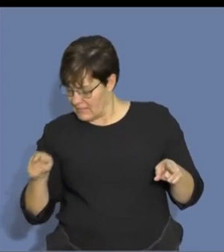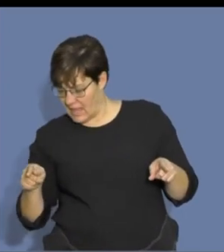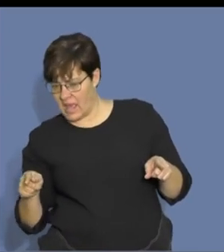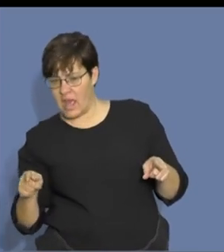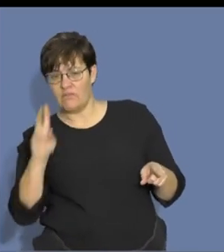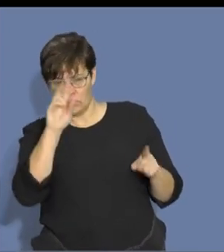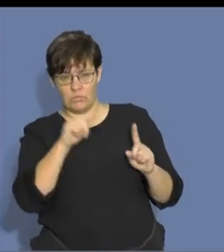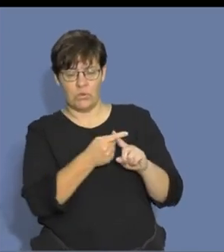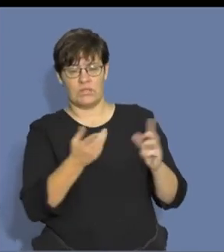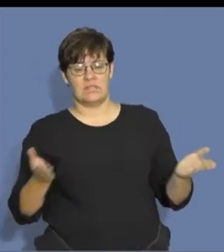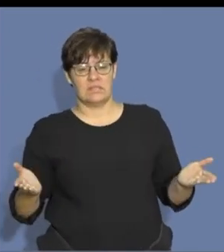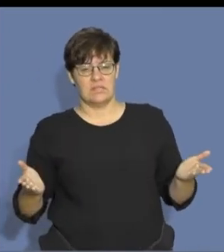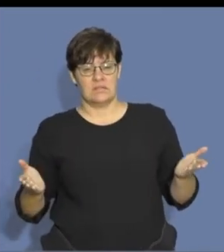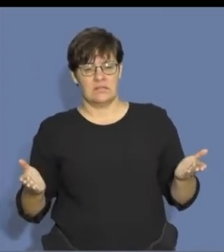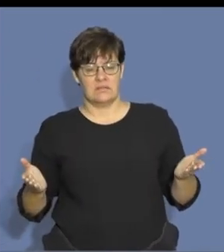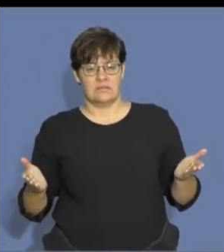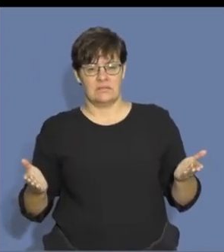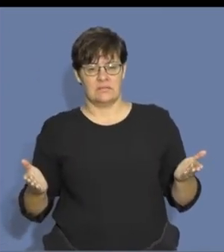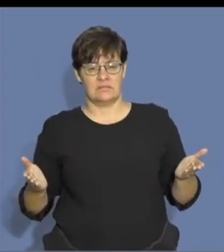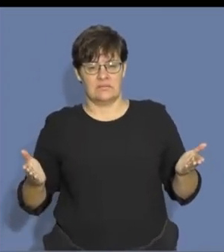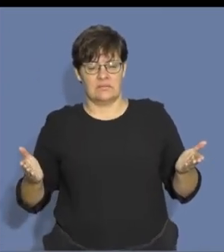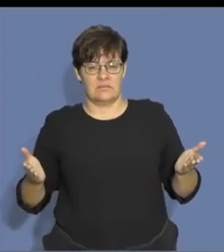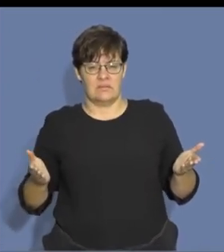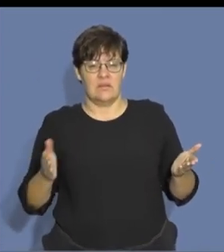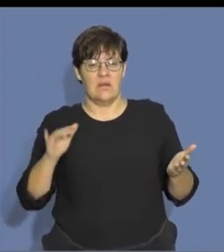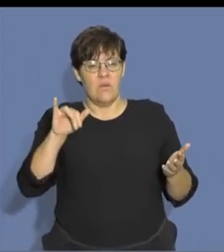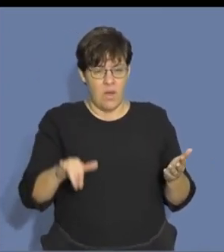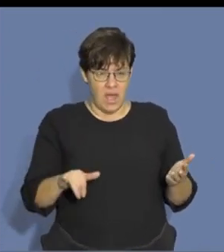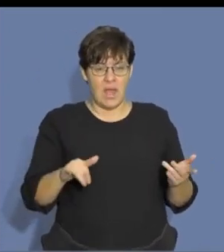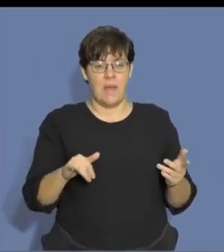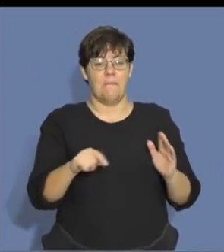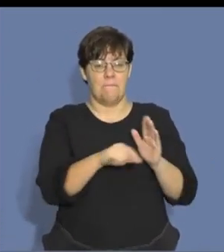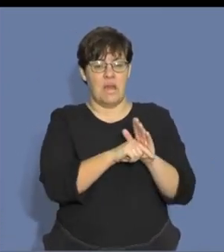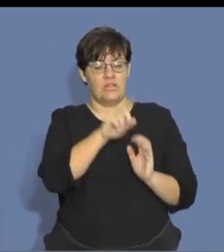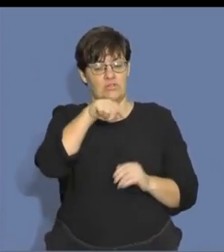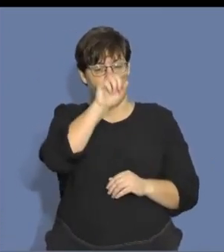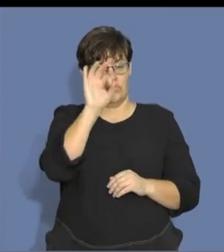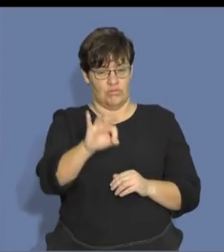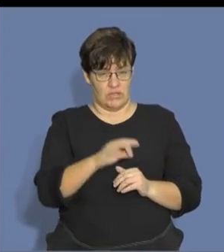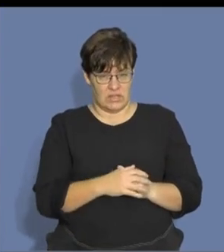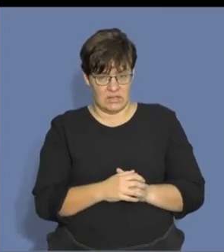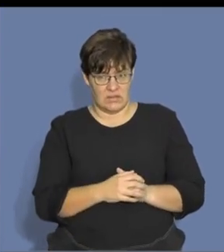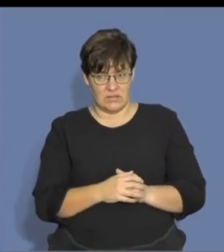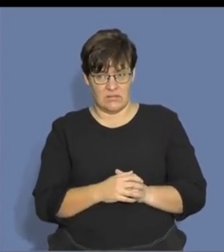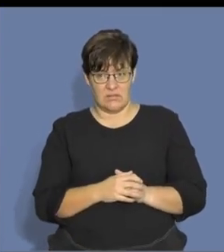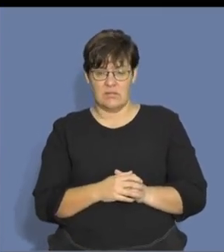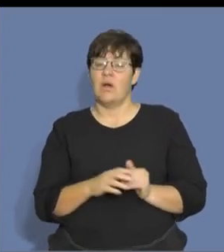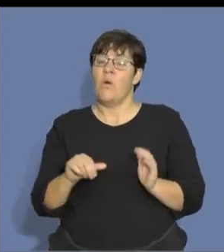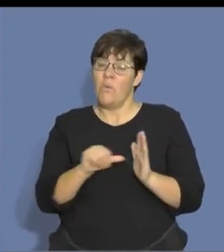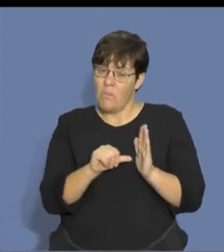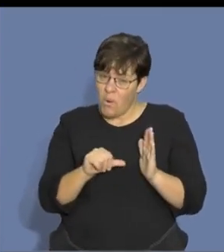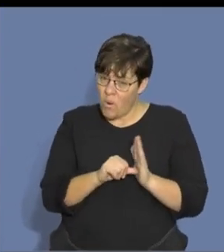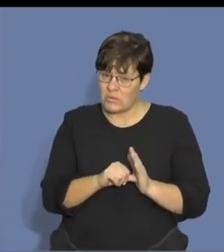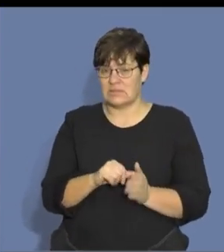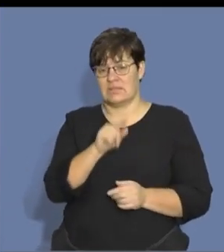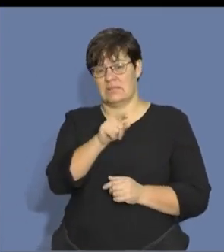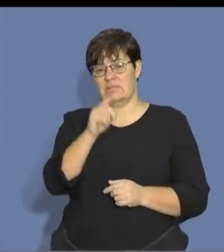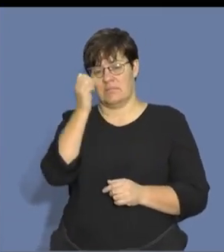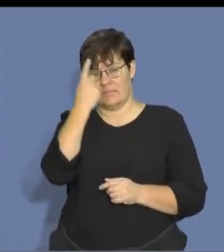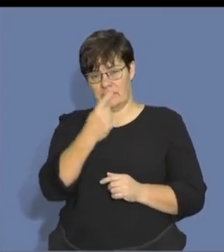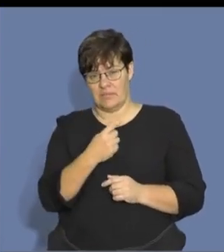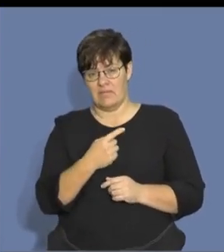there, that have a y value of minus root 3? And so this is where it's super important. This is what we need to remember, is that when